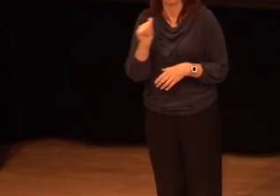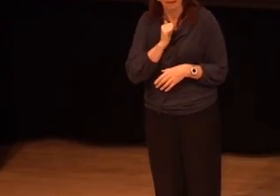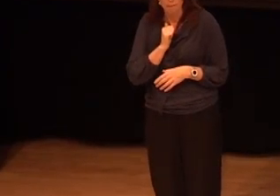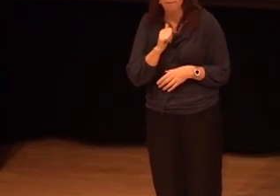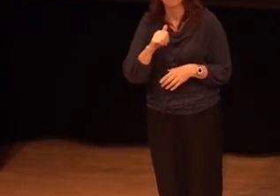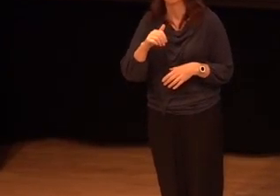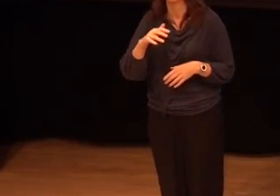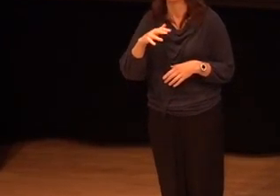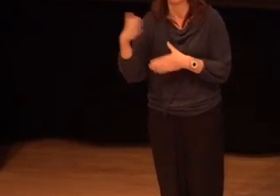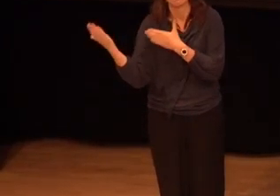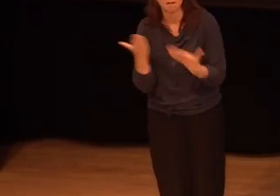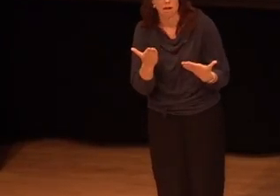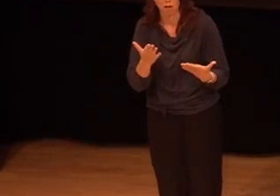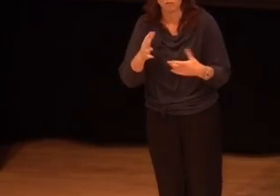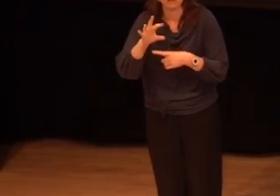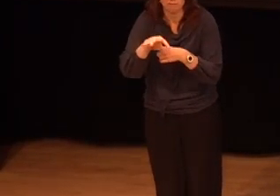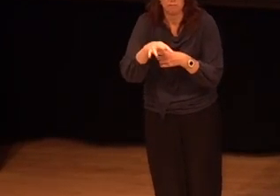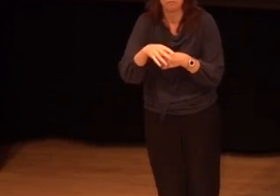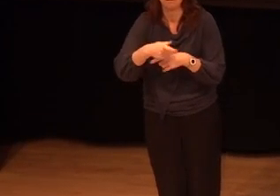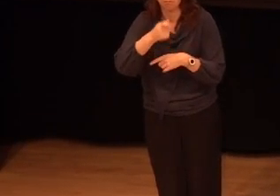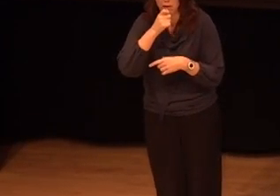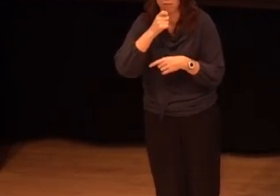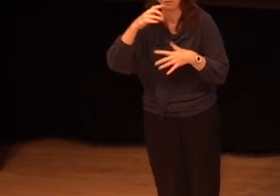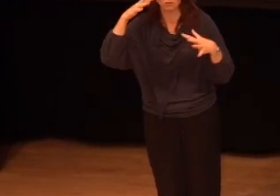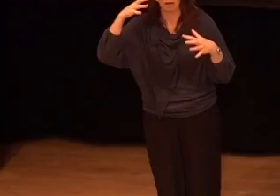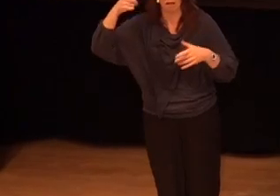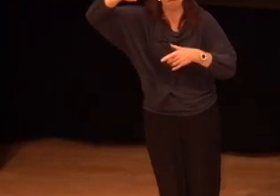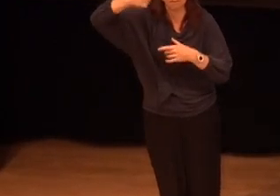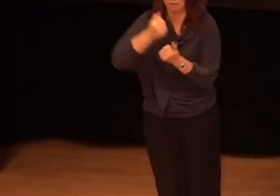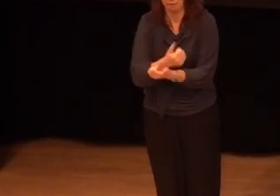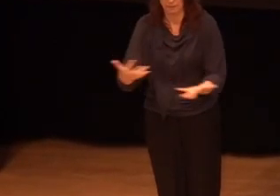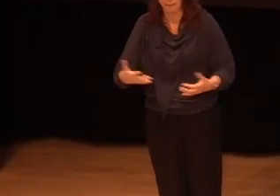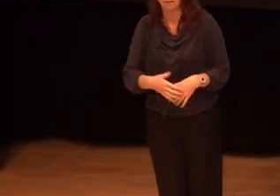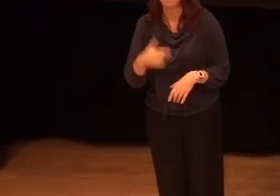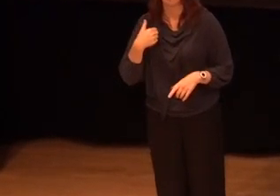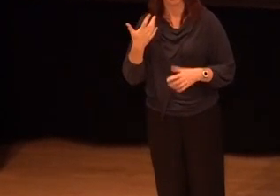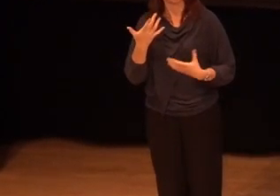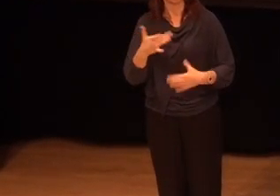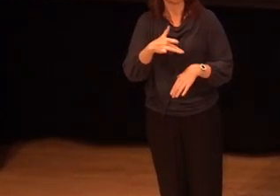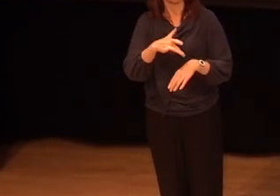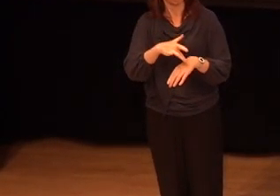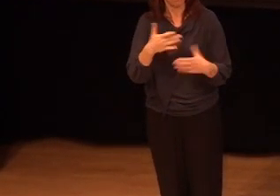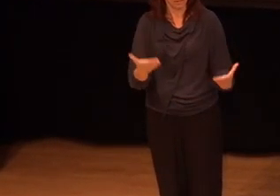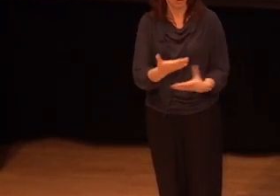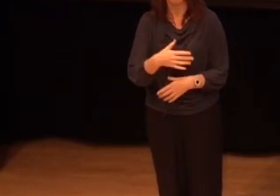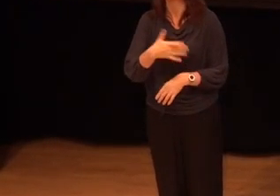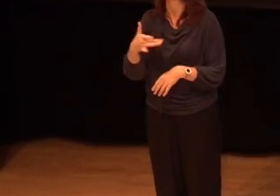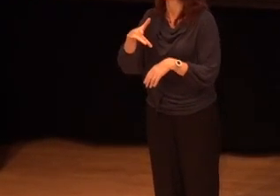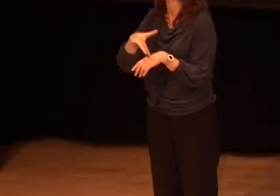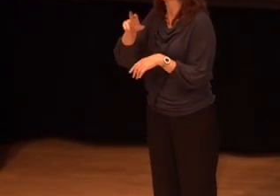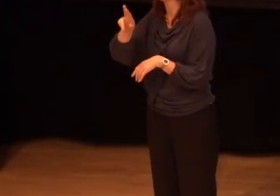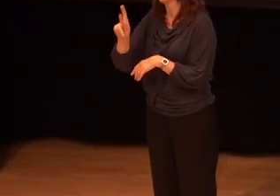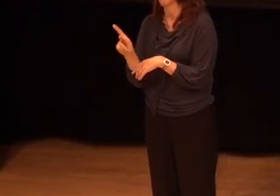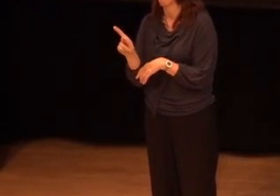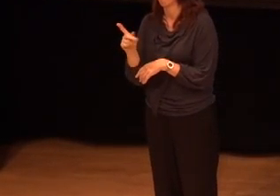was physically quite full on. So I came here to the States, and I went to the UK and met a lot